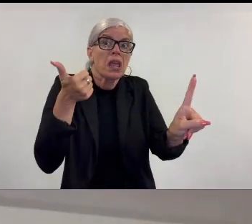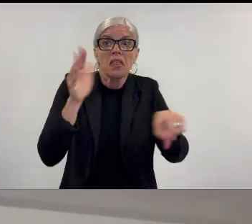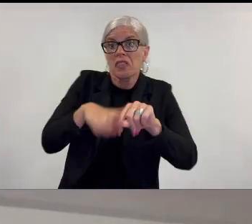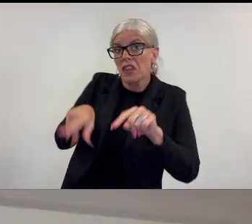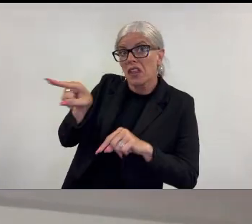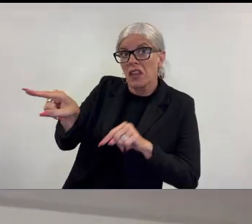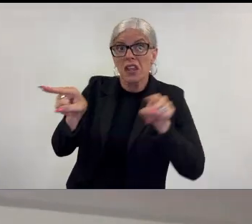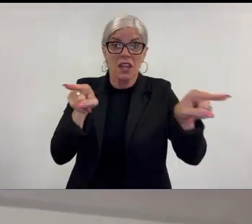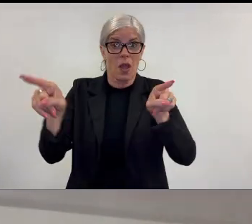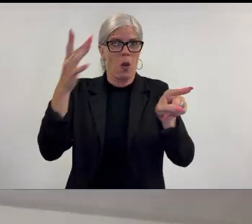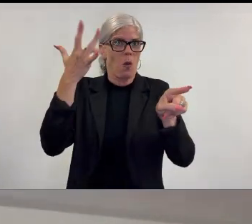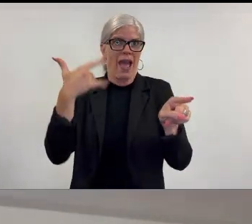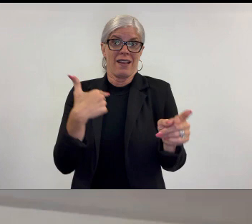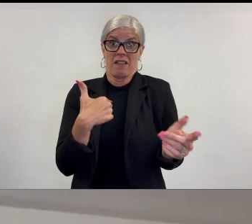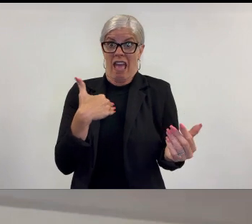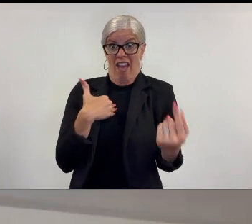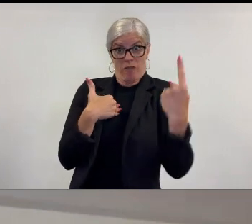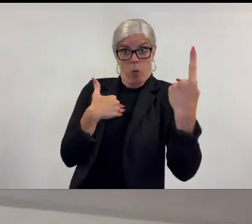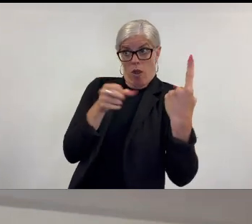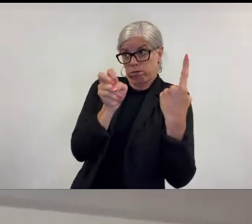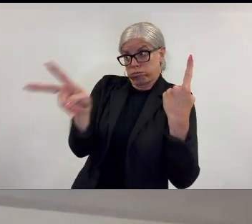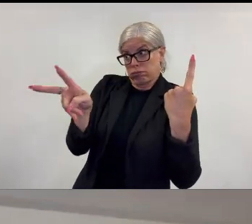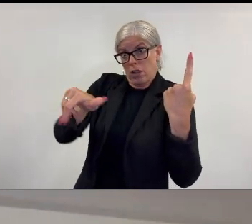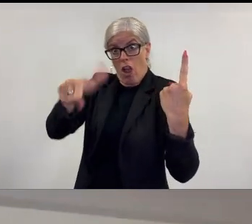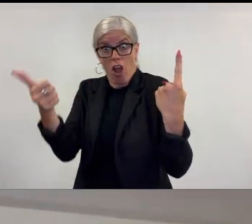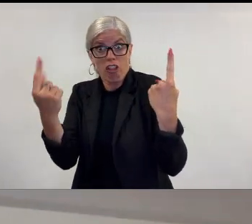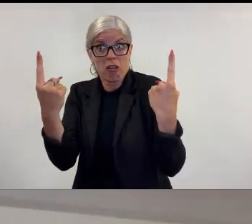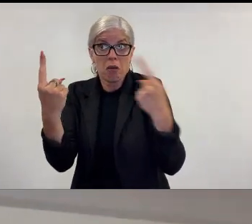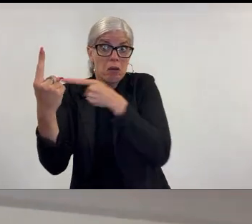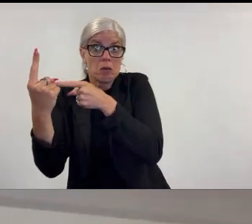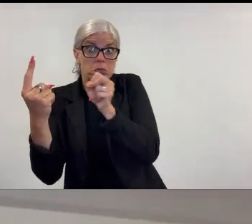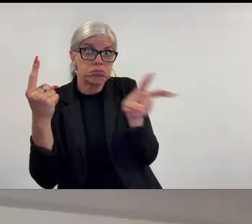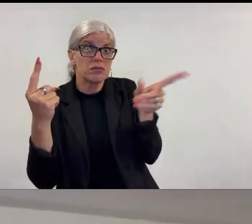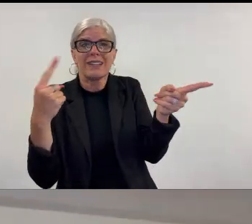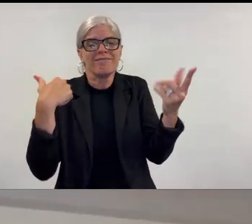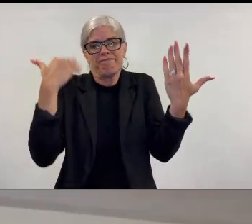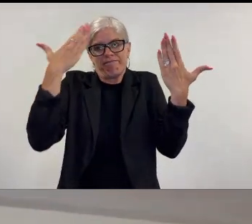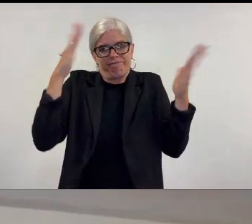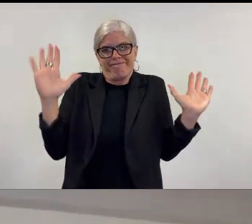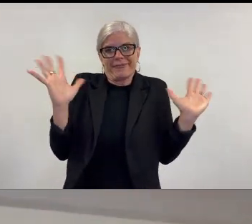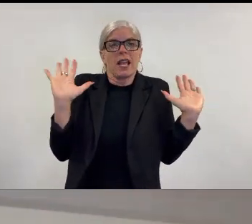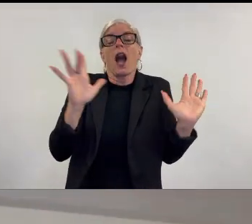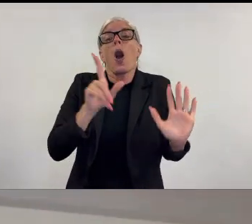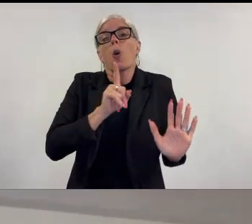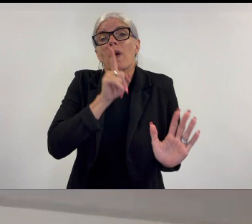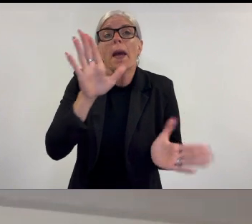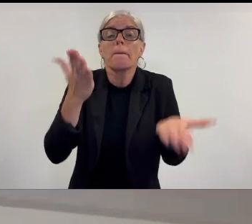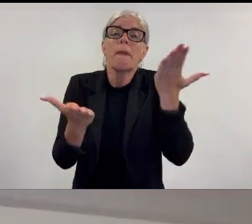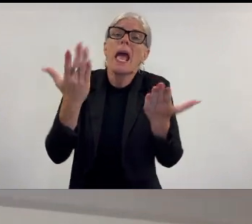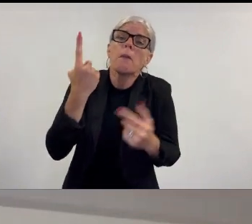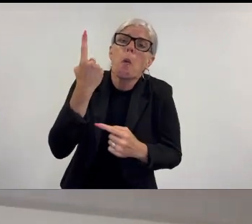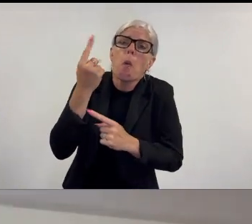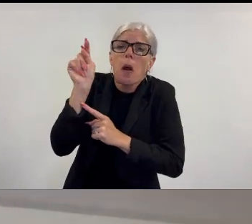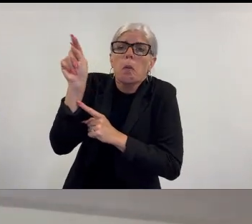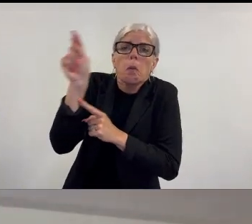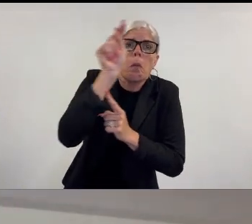products because I don't think that there is one that's better than the other. Well, there might be one that's